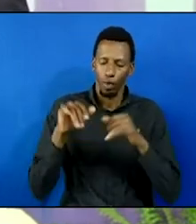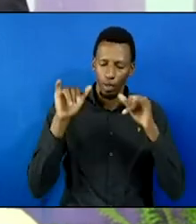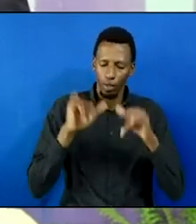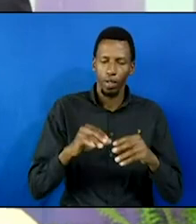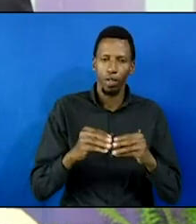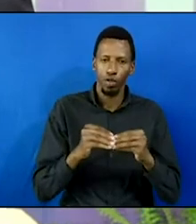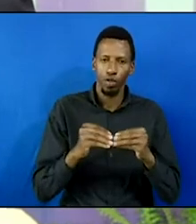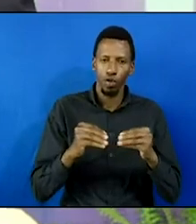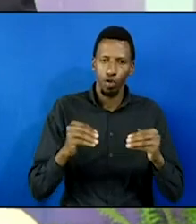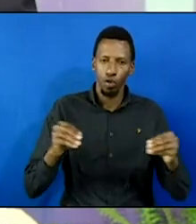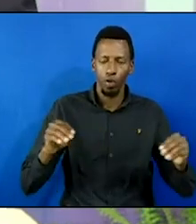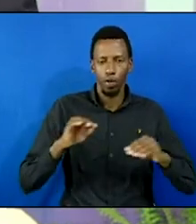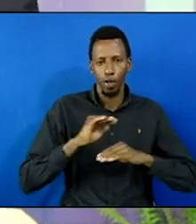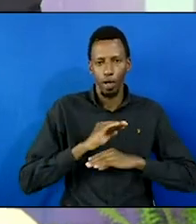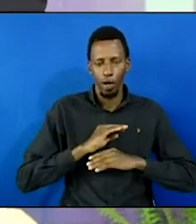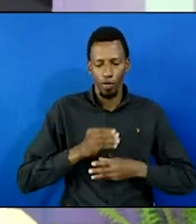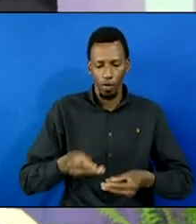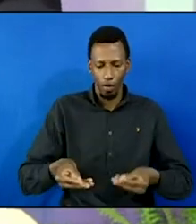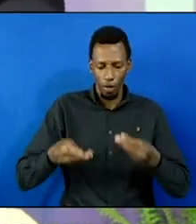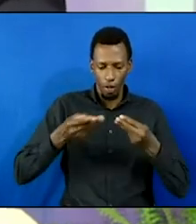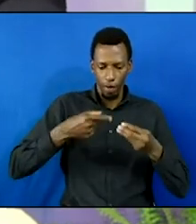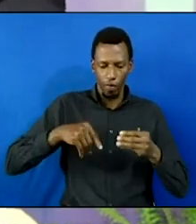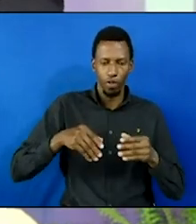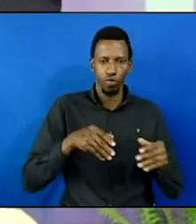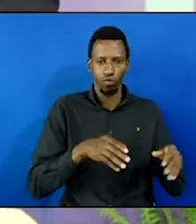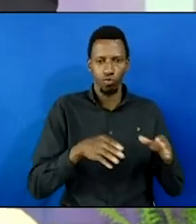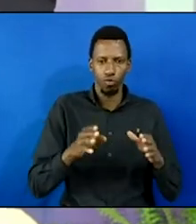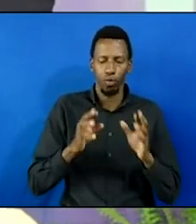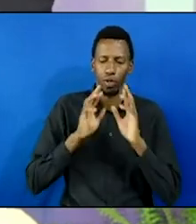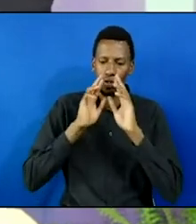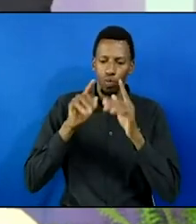enough to give us chance to respond to him.